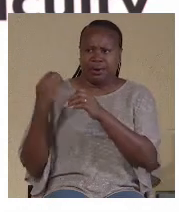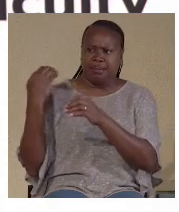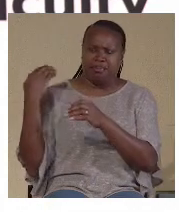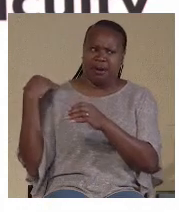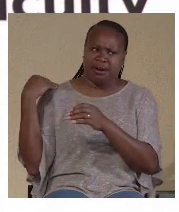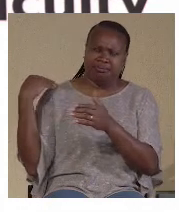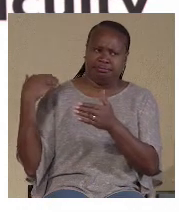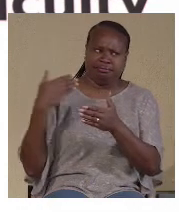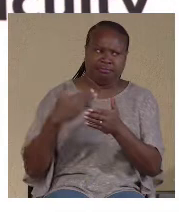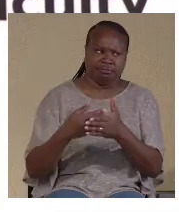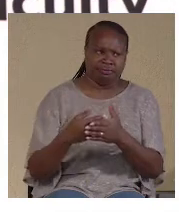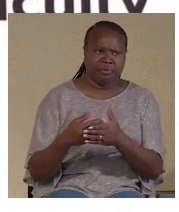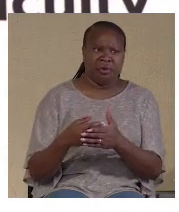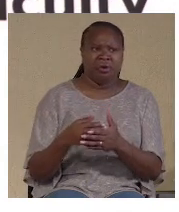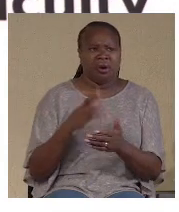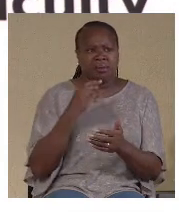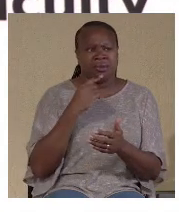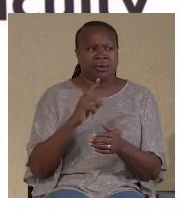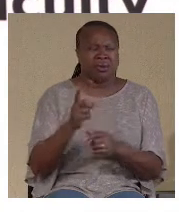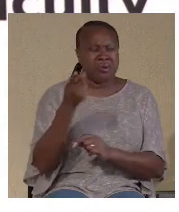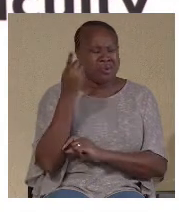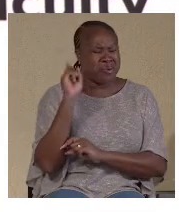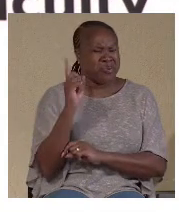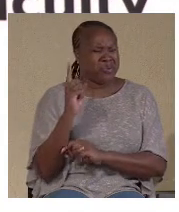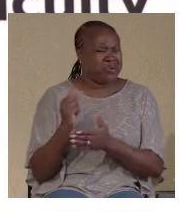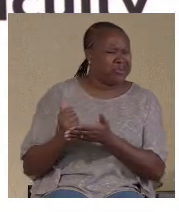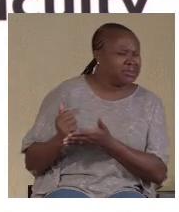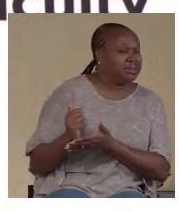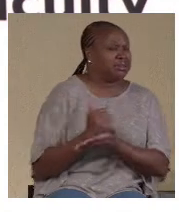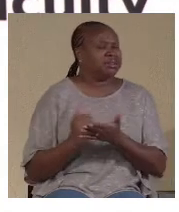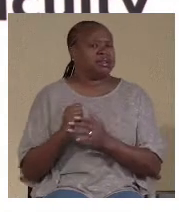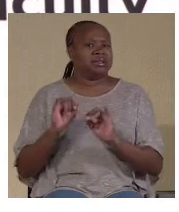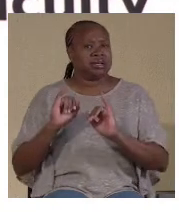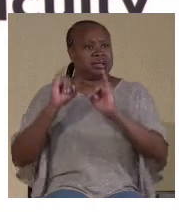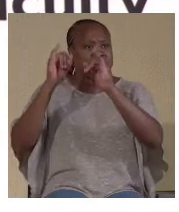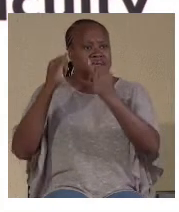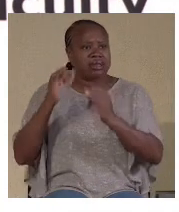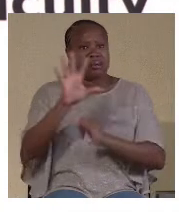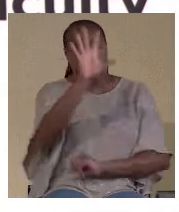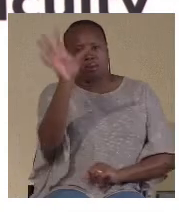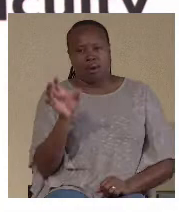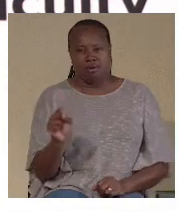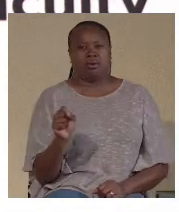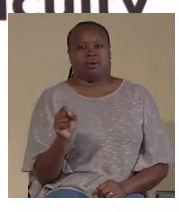was regarded as one of the cleanest city in Africa.